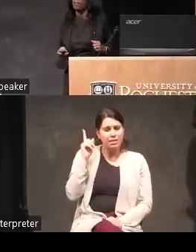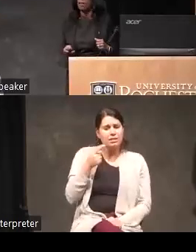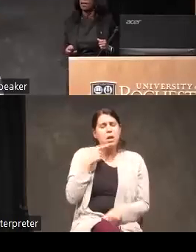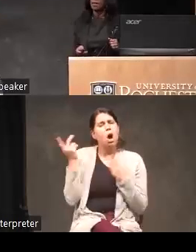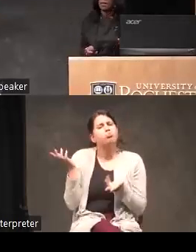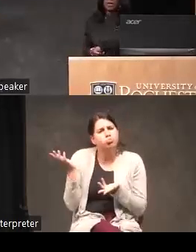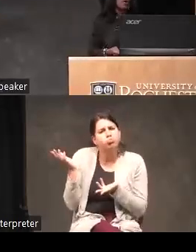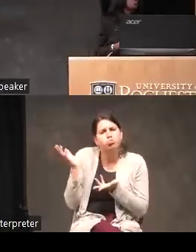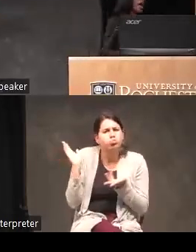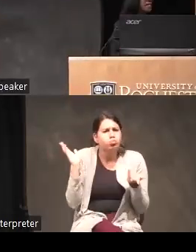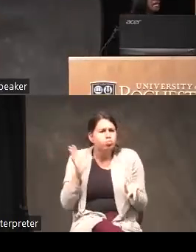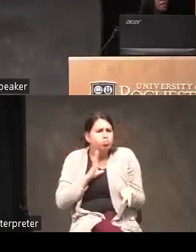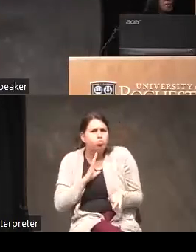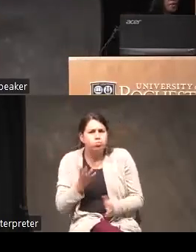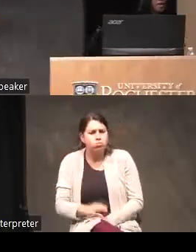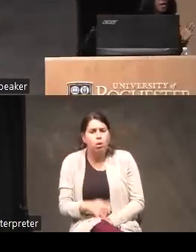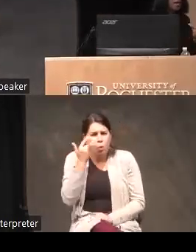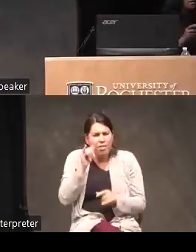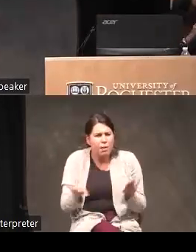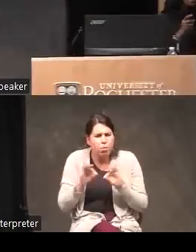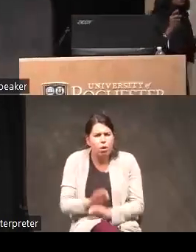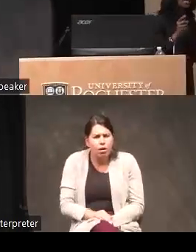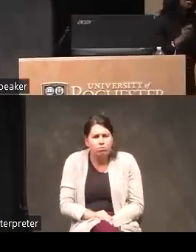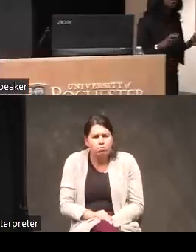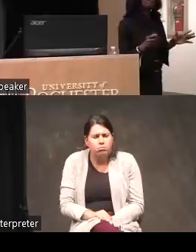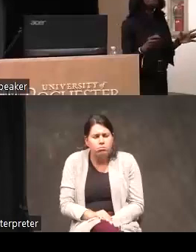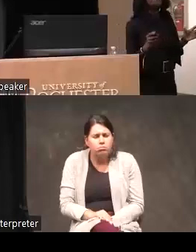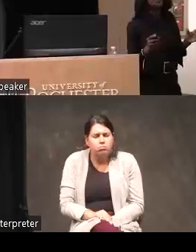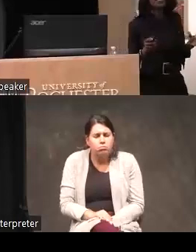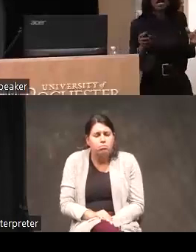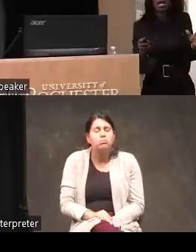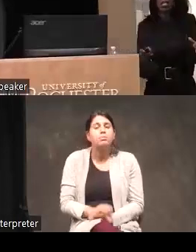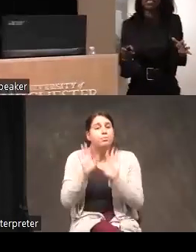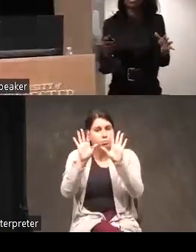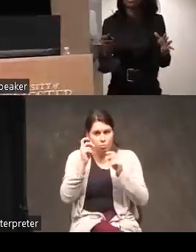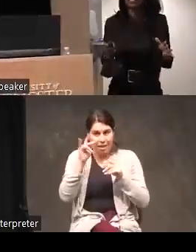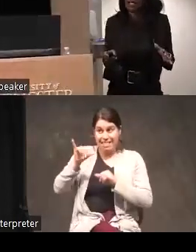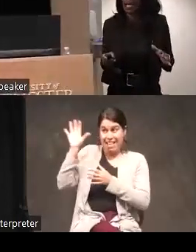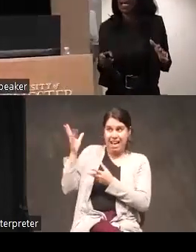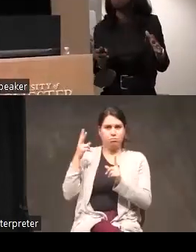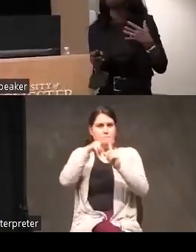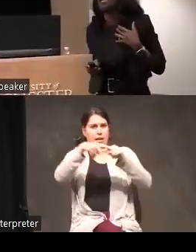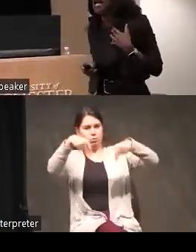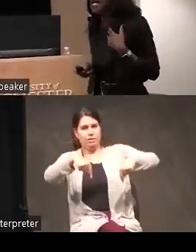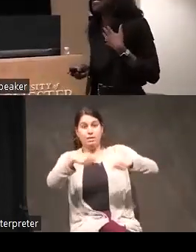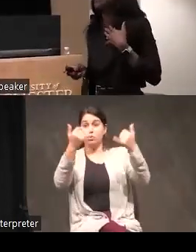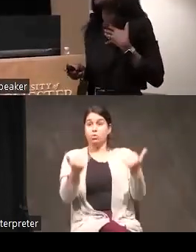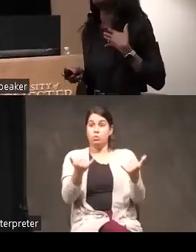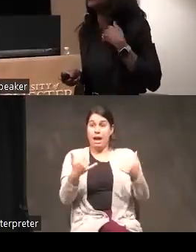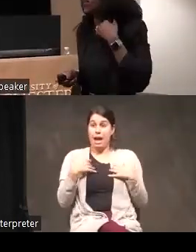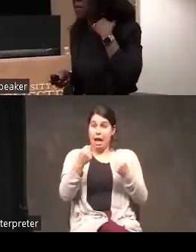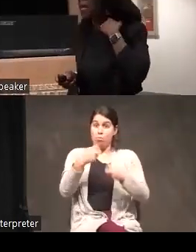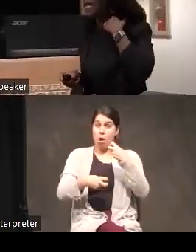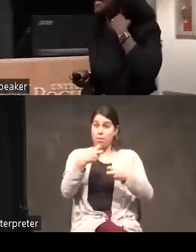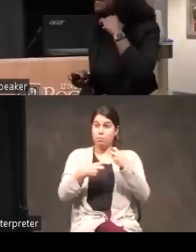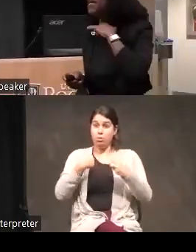with him. Why is that important? Because the health problems that we are looking at today, in my